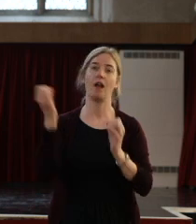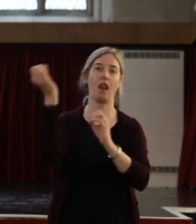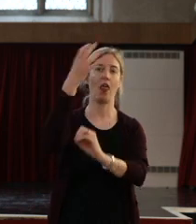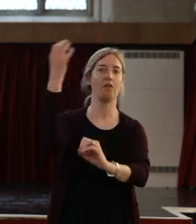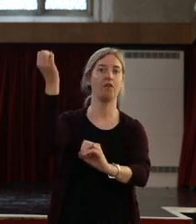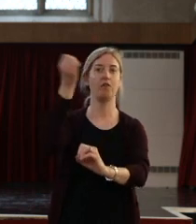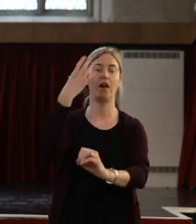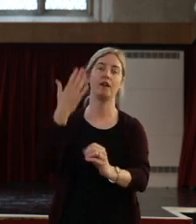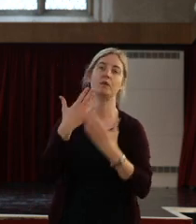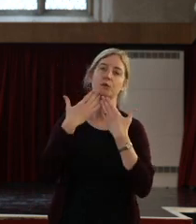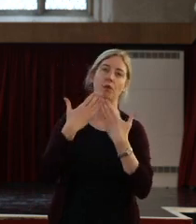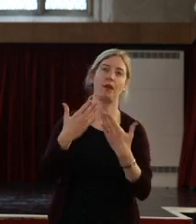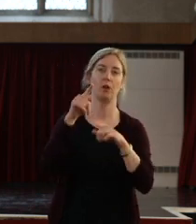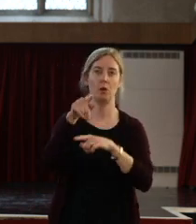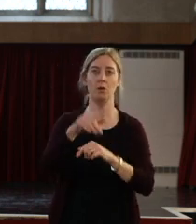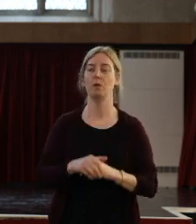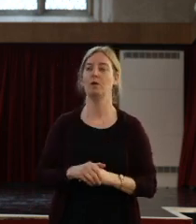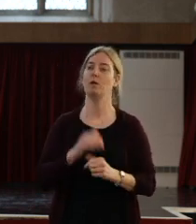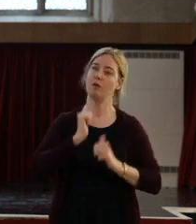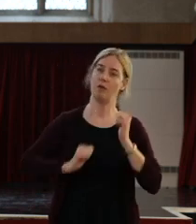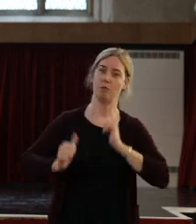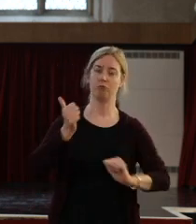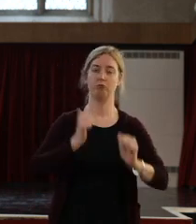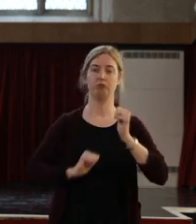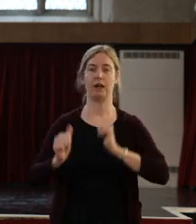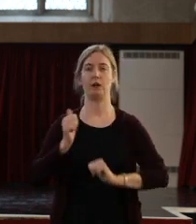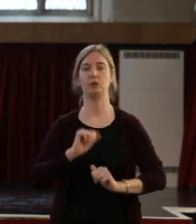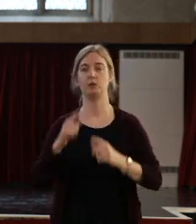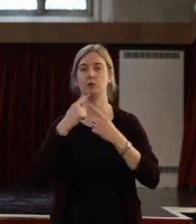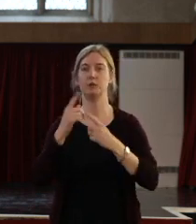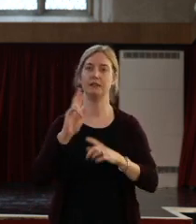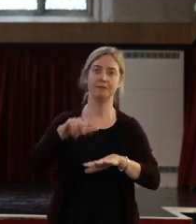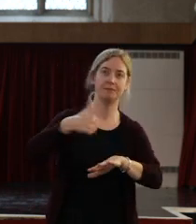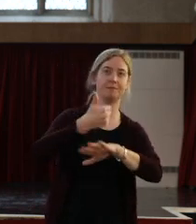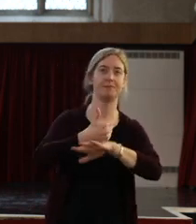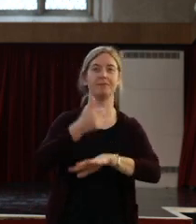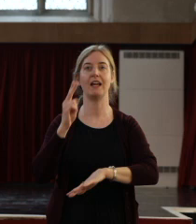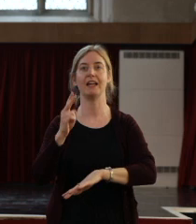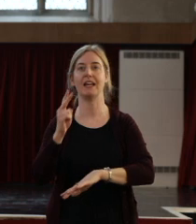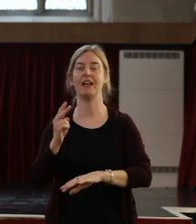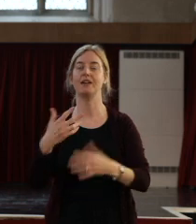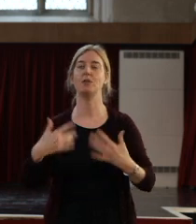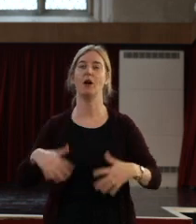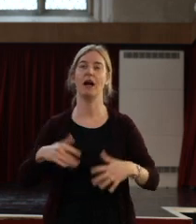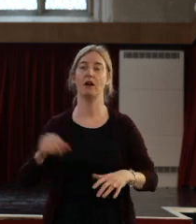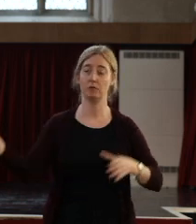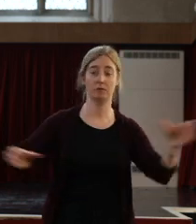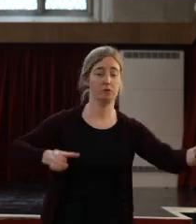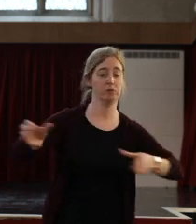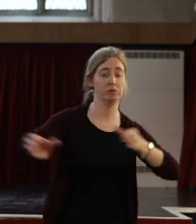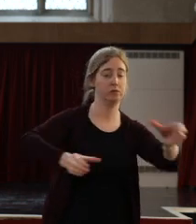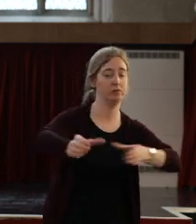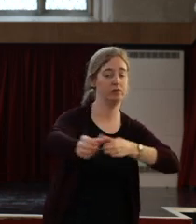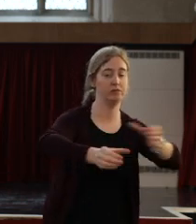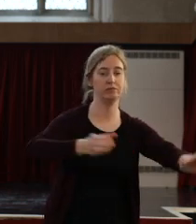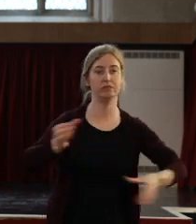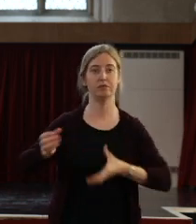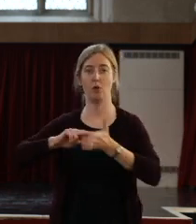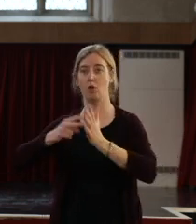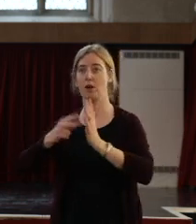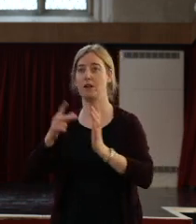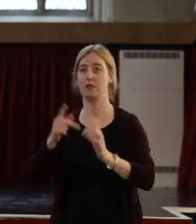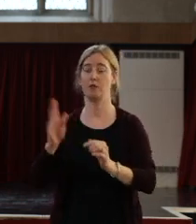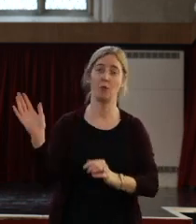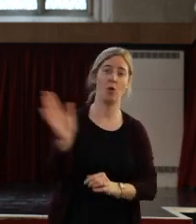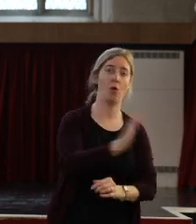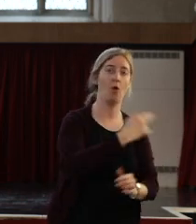our thanks. We're really proud to see Love Light Norwich come to life, bringing so many people and organisations together from across the